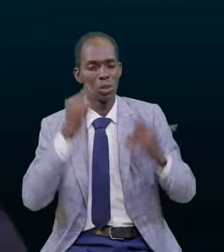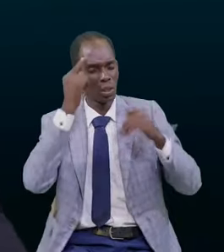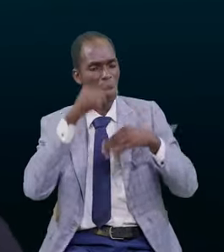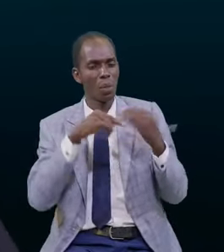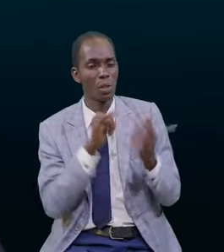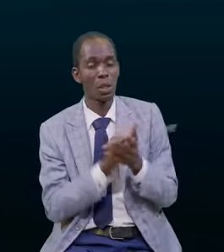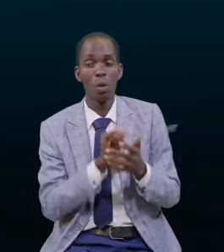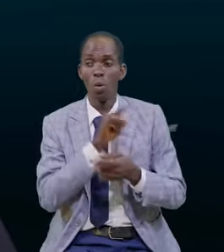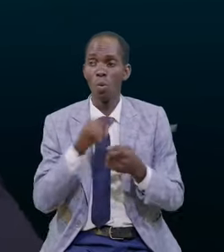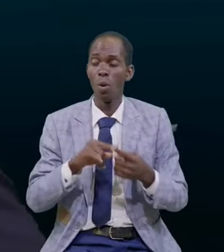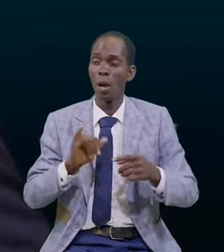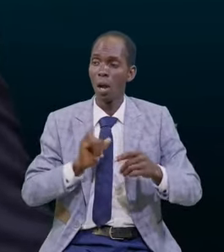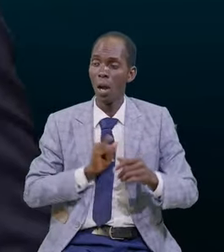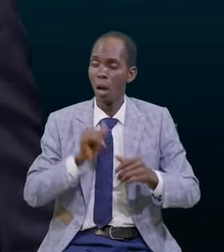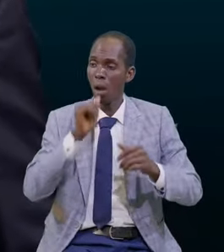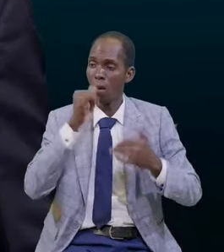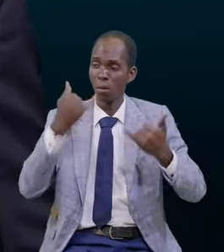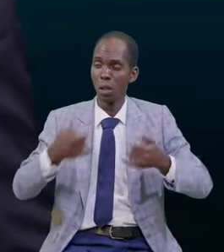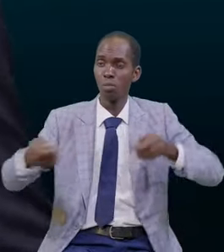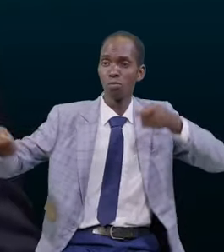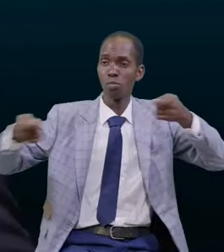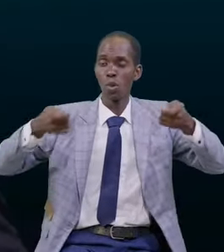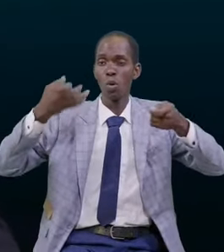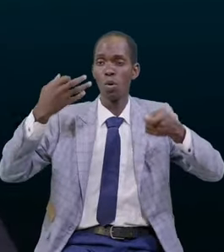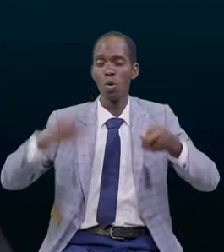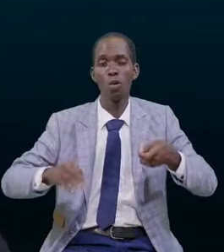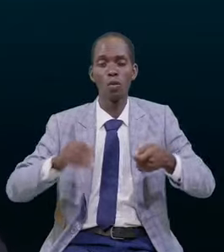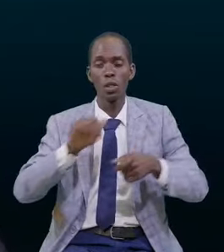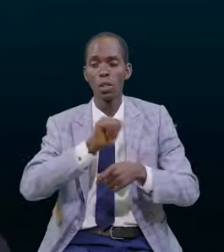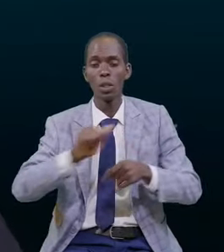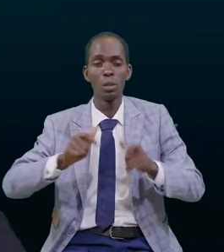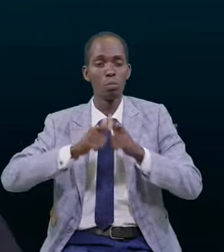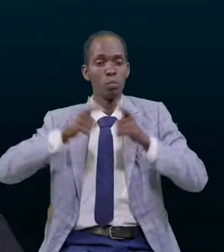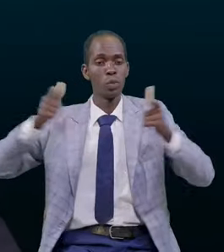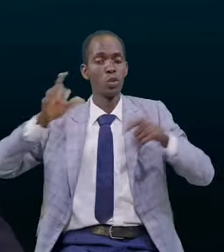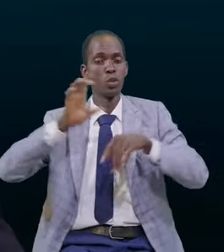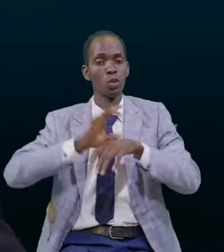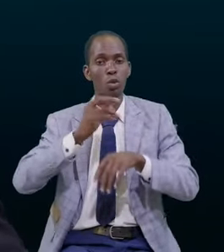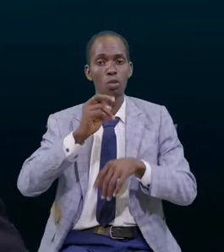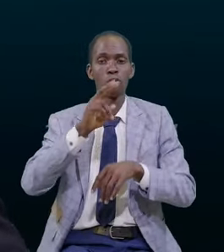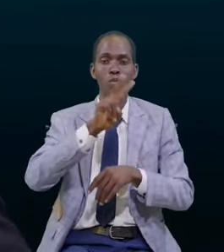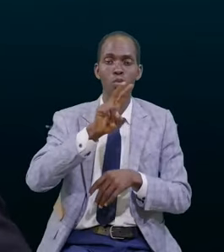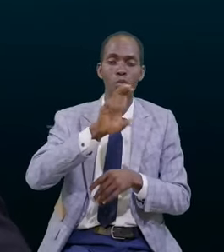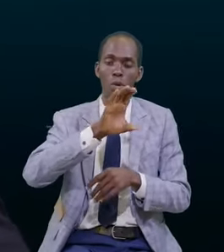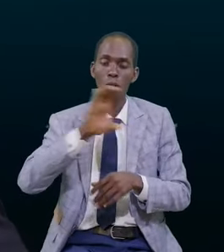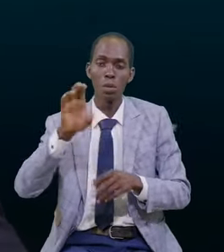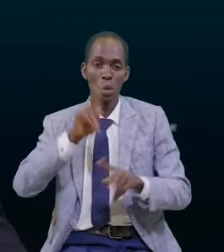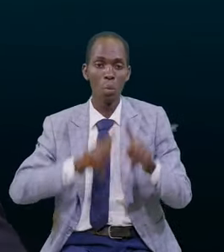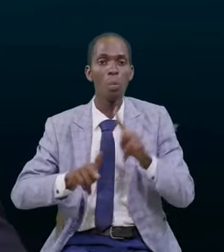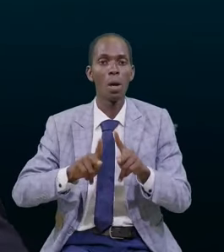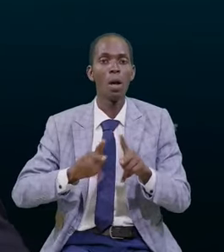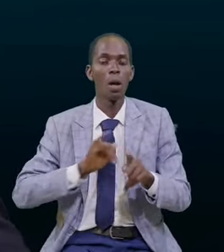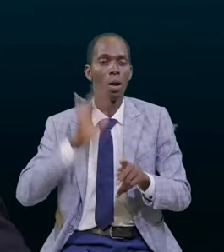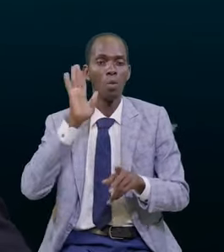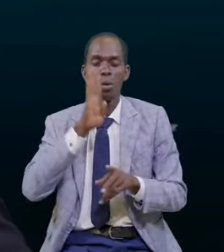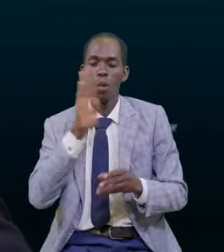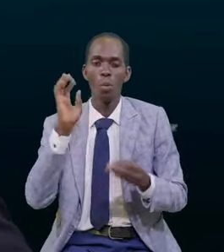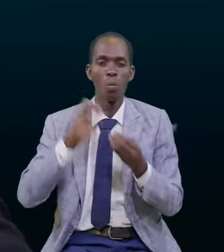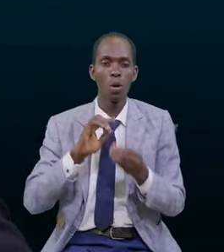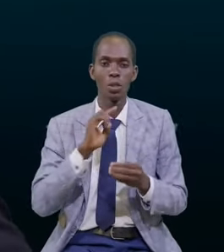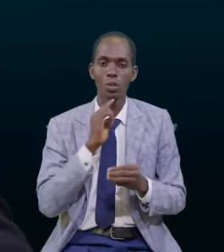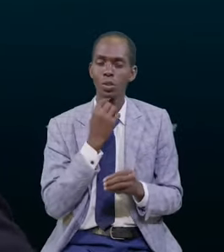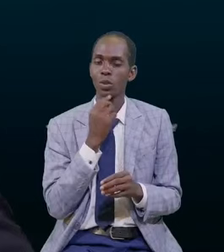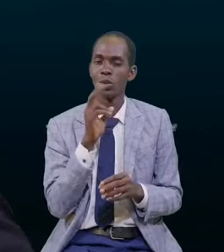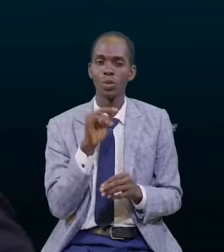200 people who come and see faithfulness at that time no it doesn't work like that look at Luke's gospel chapter 16 Luke